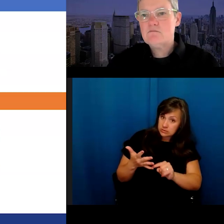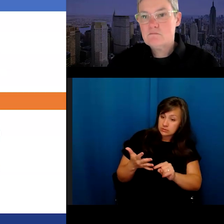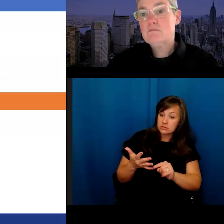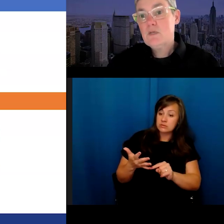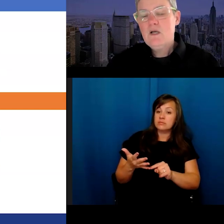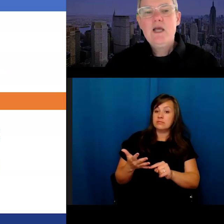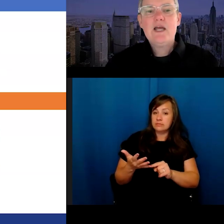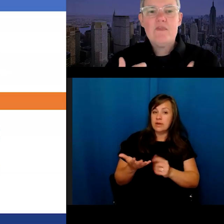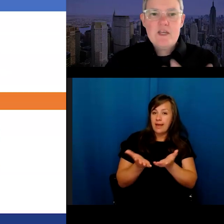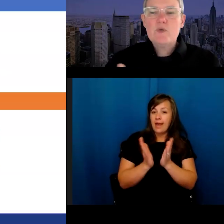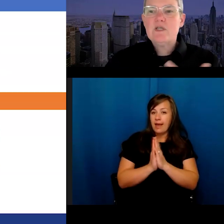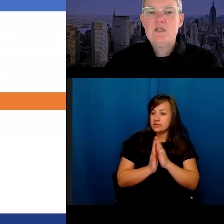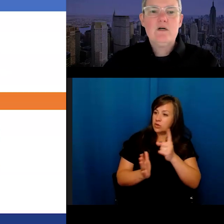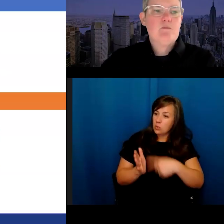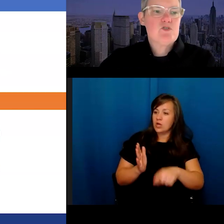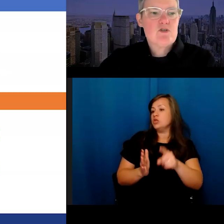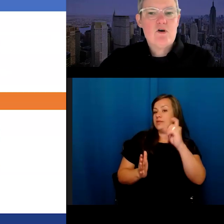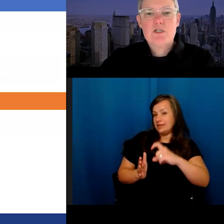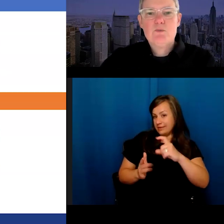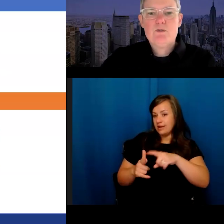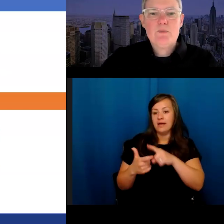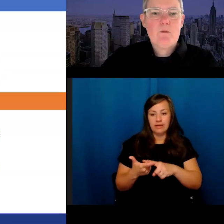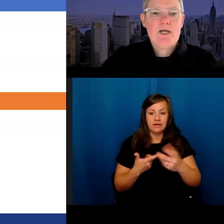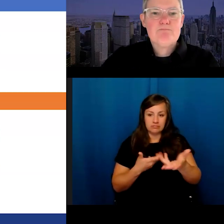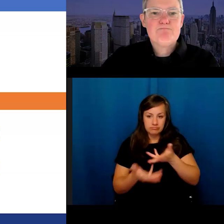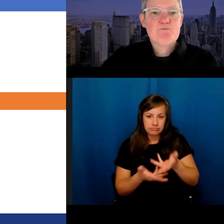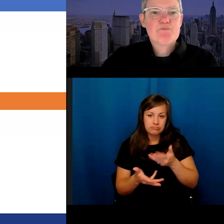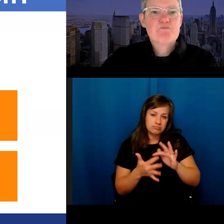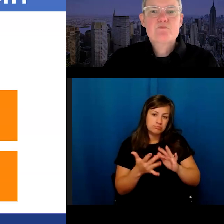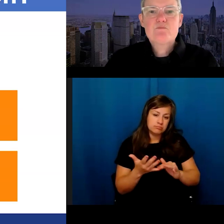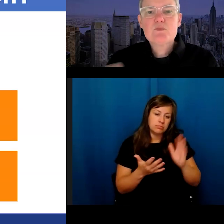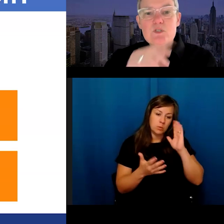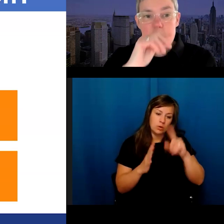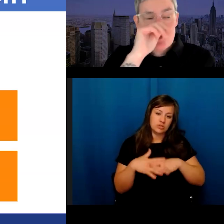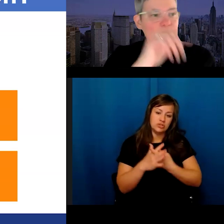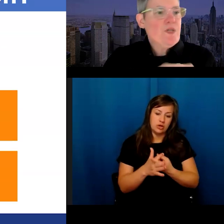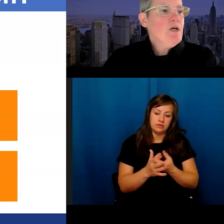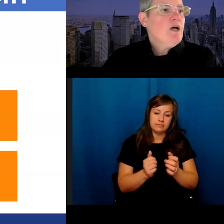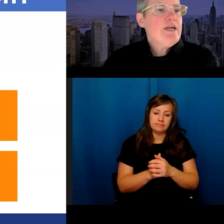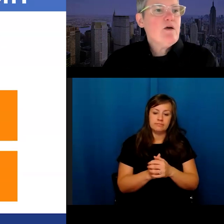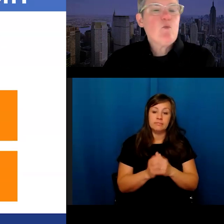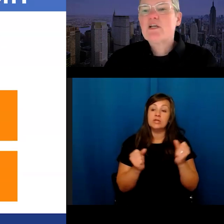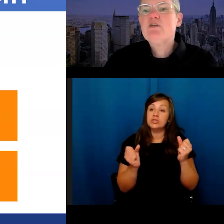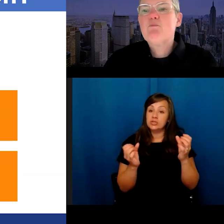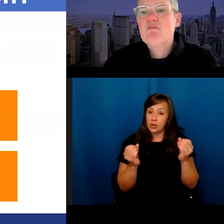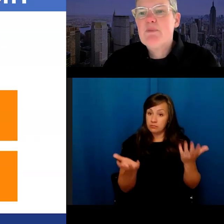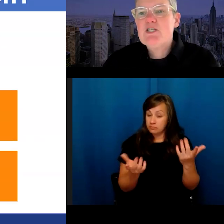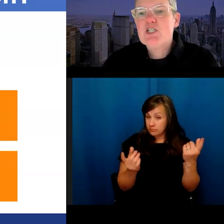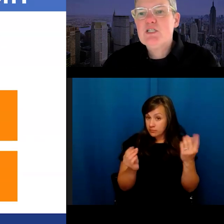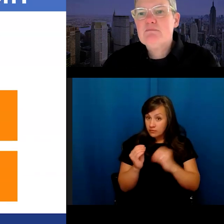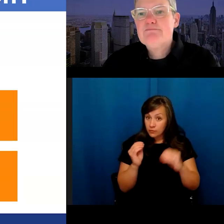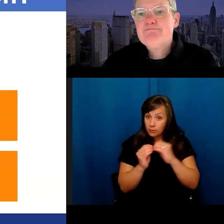fulfill. And then we can start talking with you about that. So where can you get